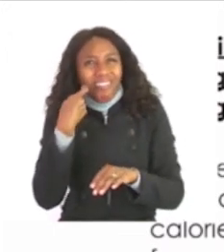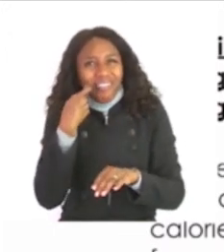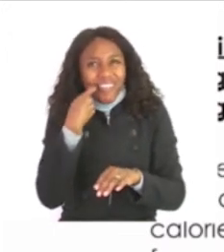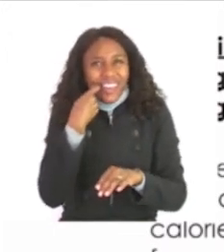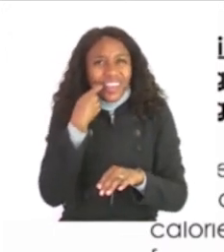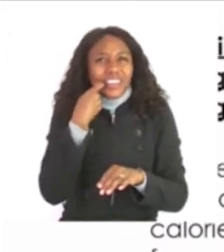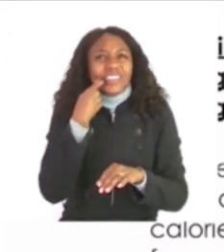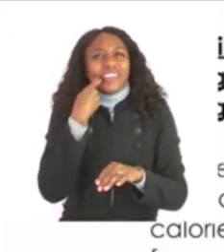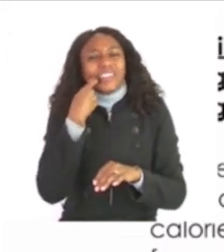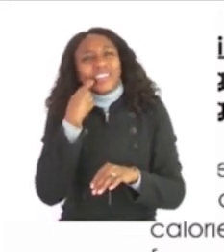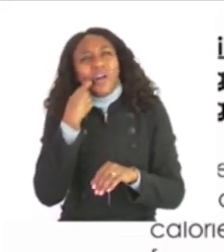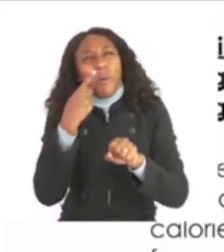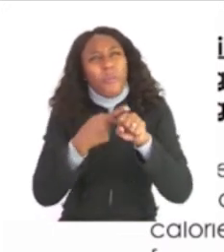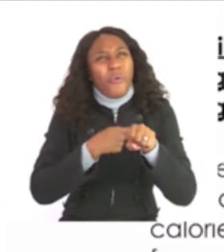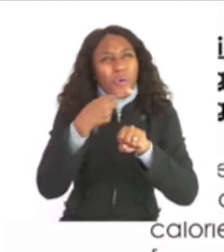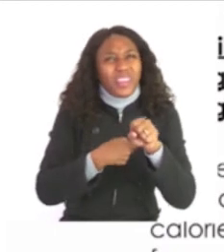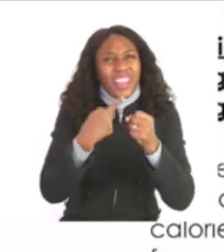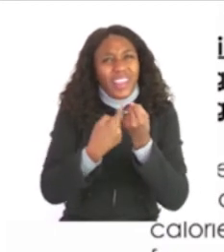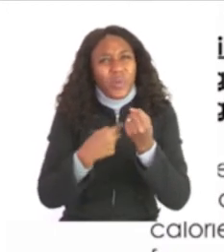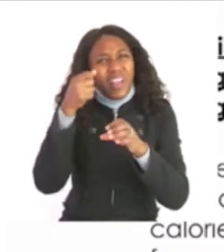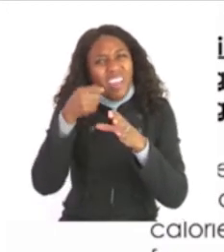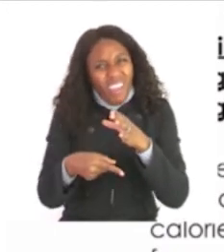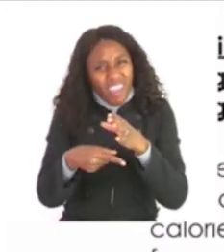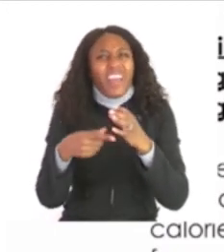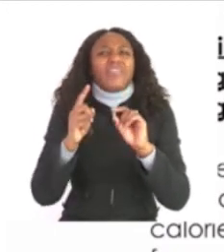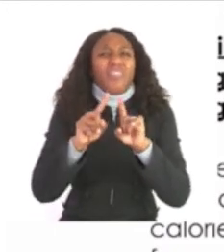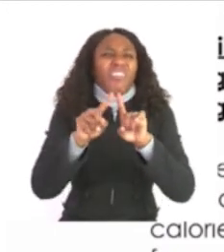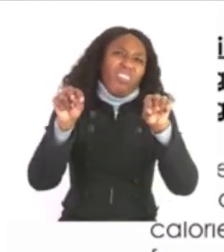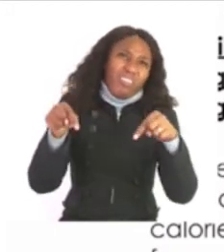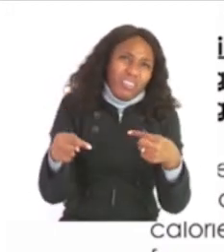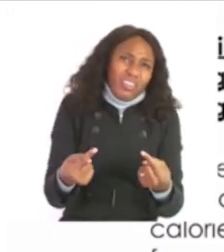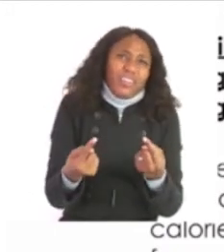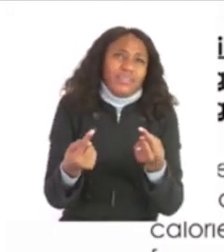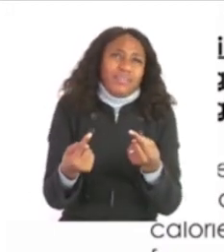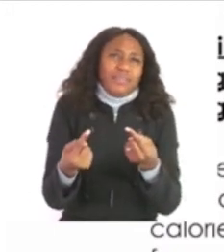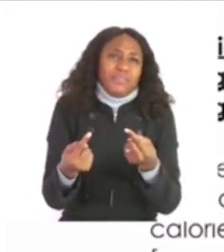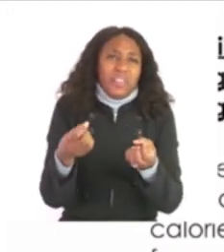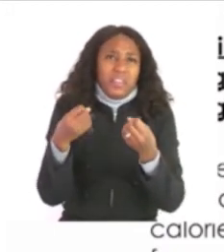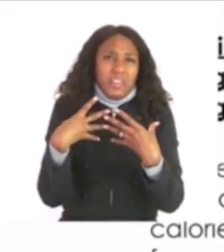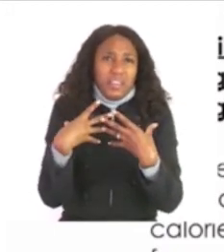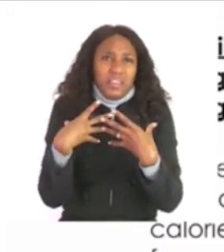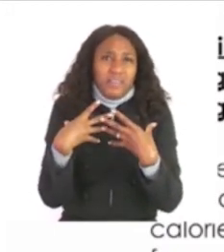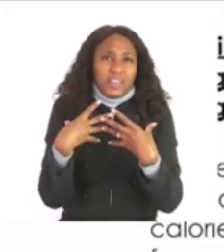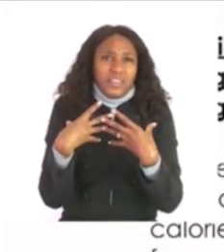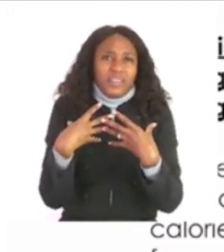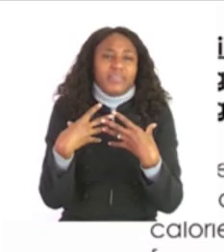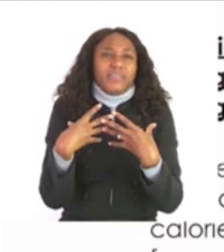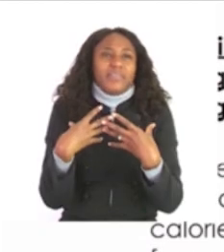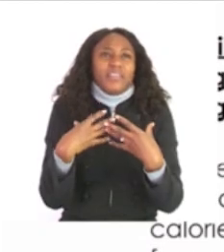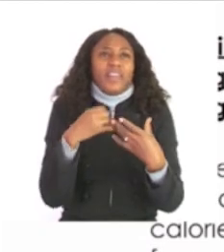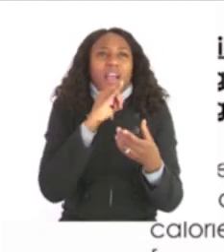yogurt, baked potato, eggs, tuna fish, you mentioned them. So these are some of the foods that will provide you